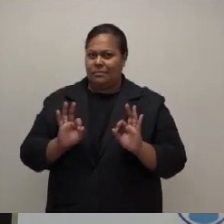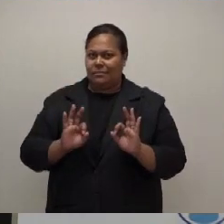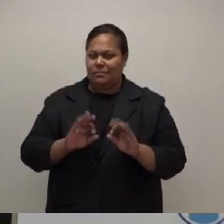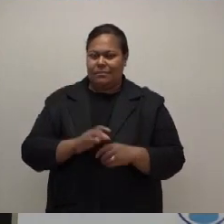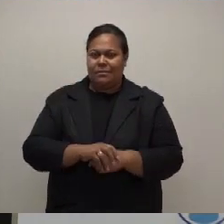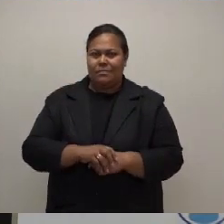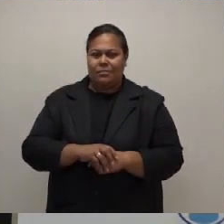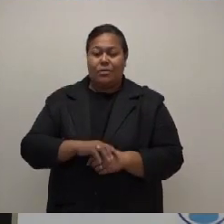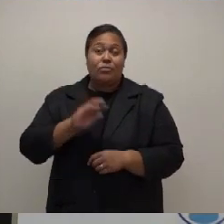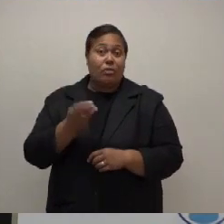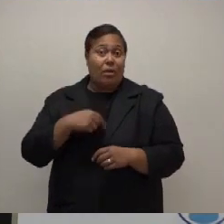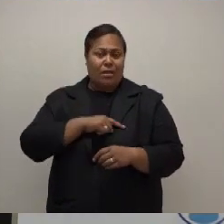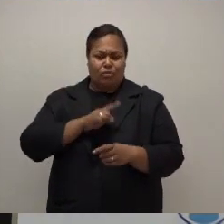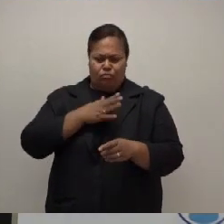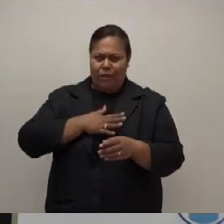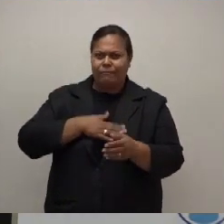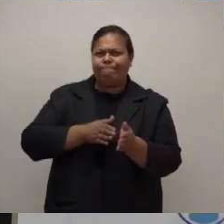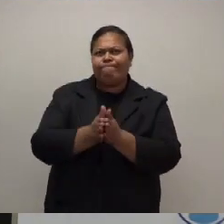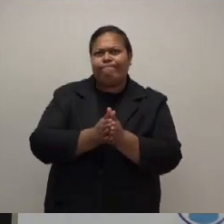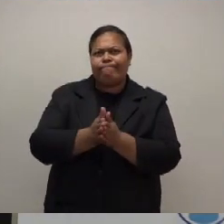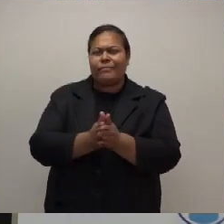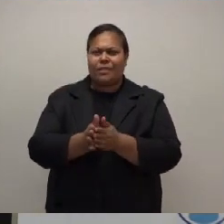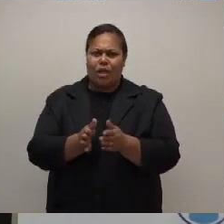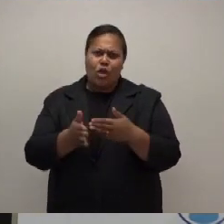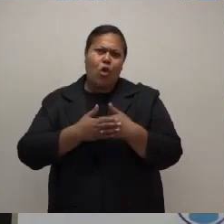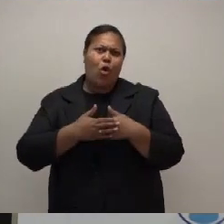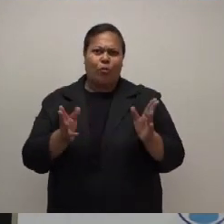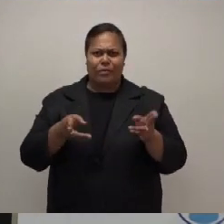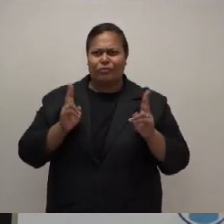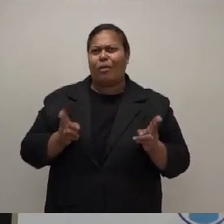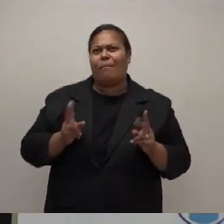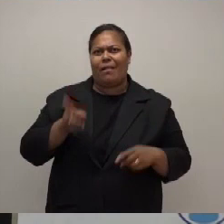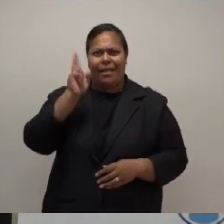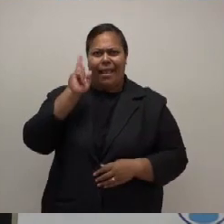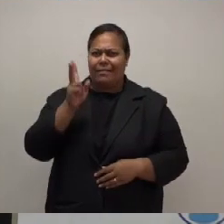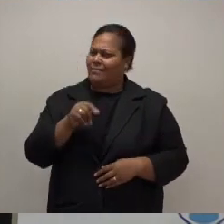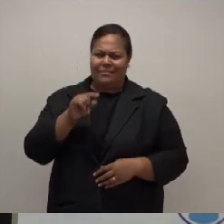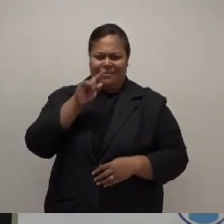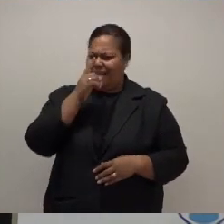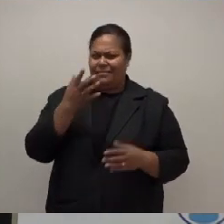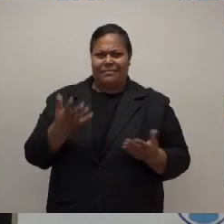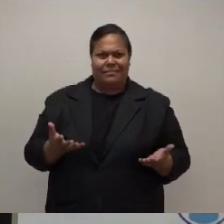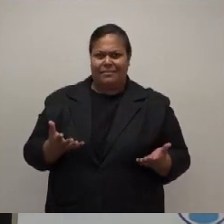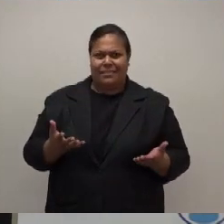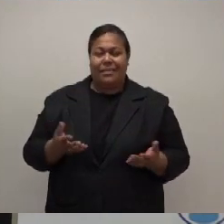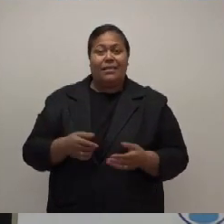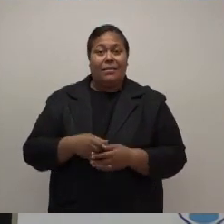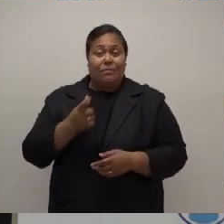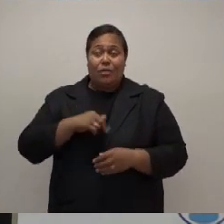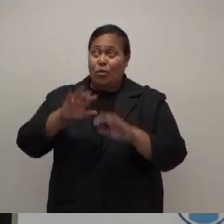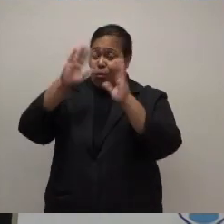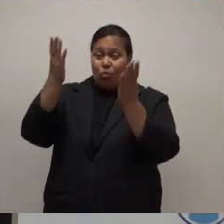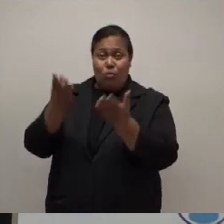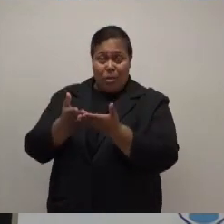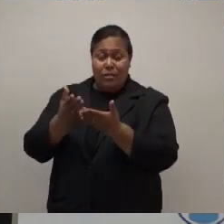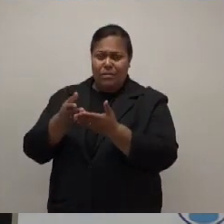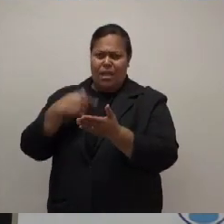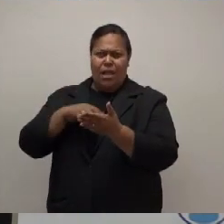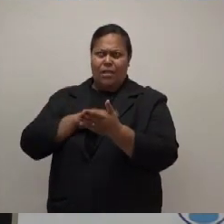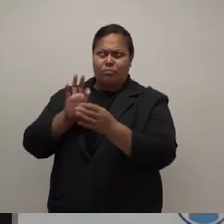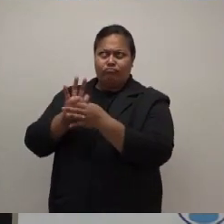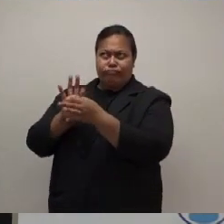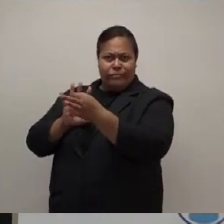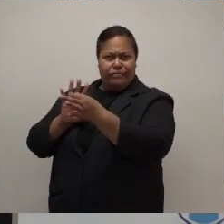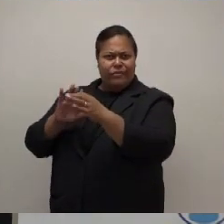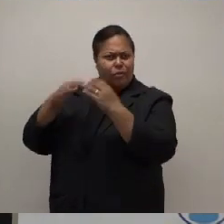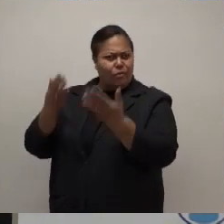it can't happen. But neither can we shut Fiji off from the world forever, locking our people out of jobs